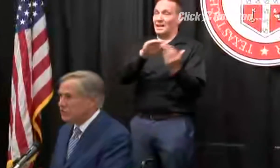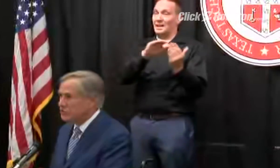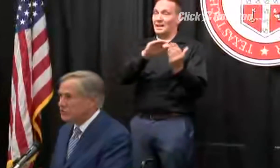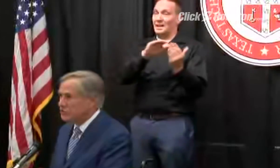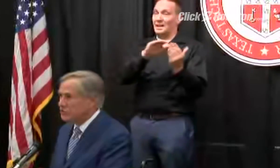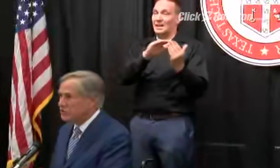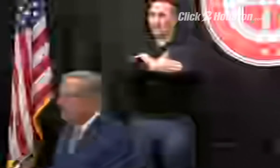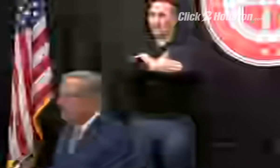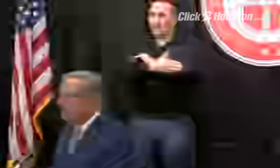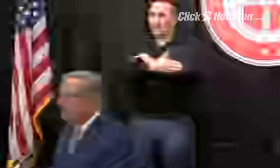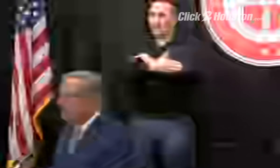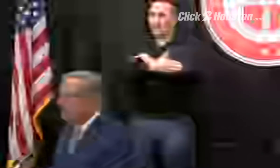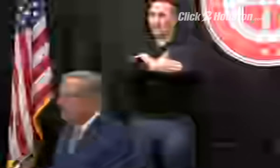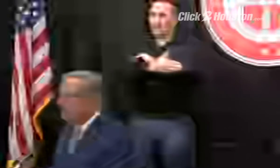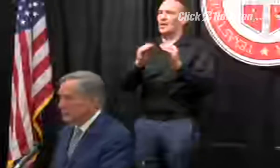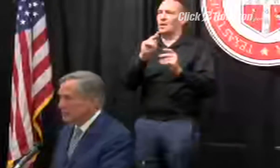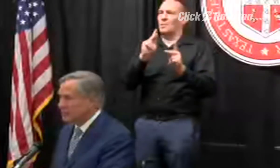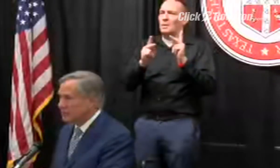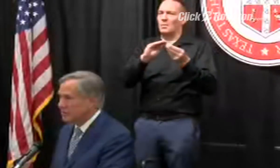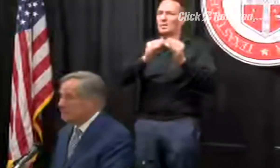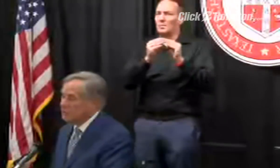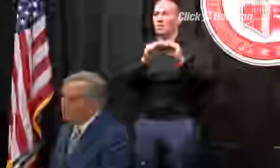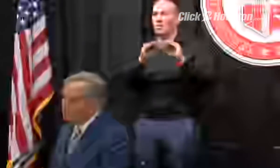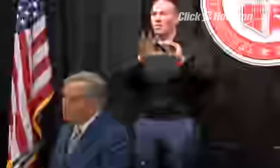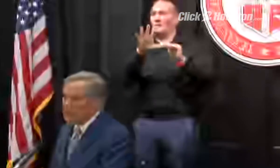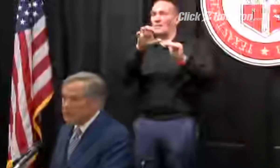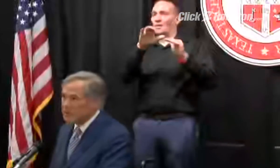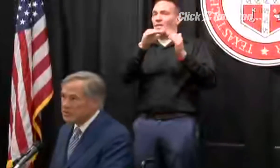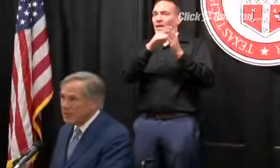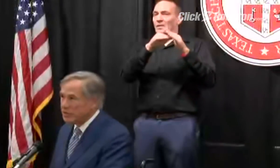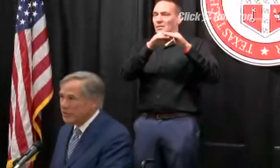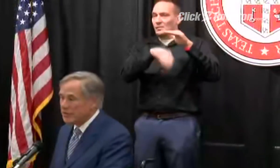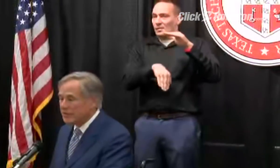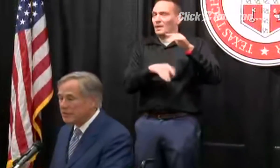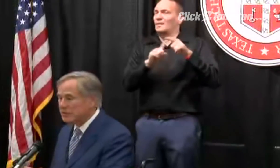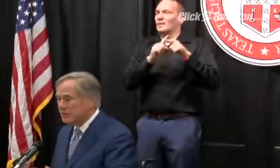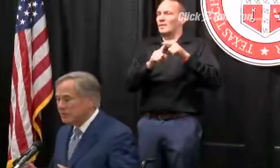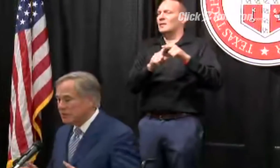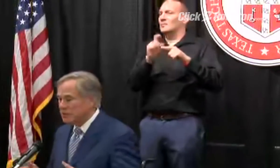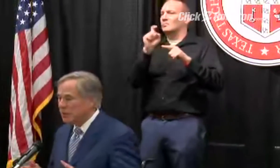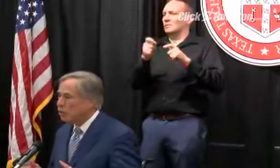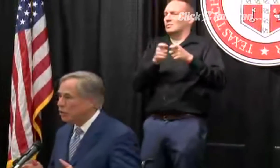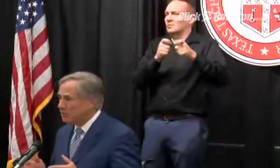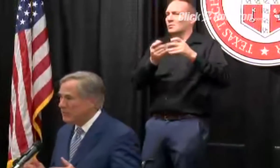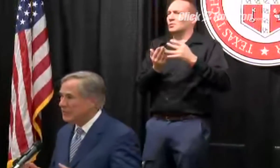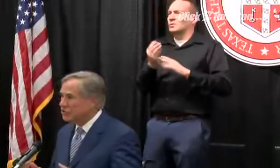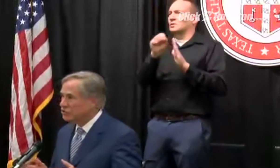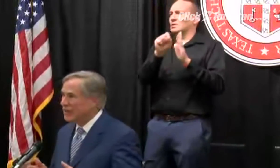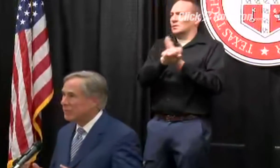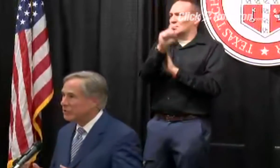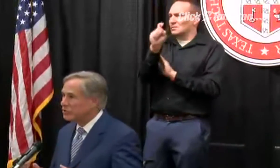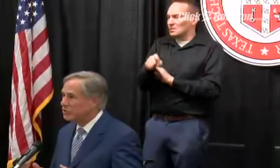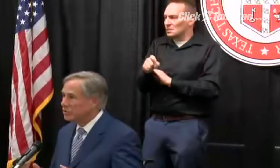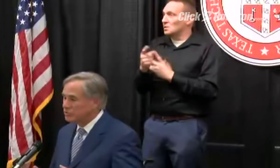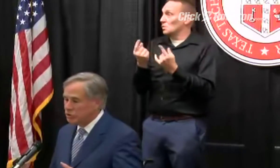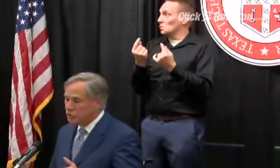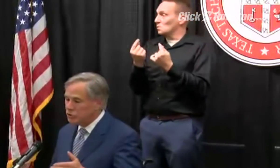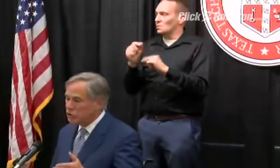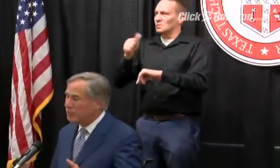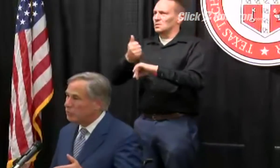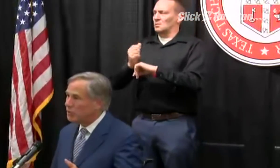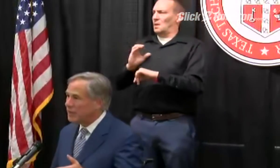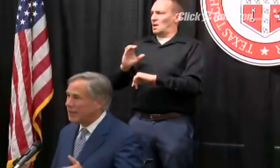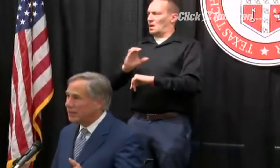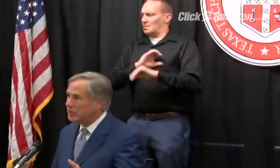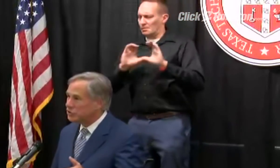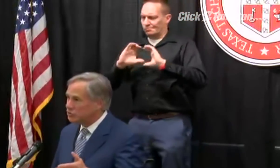the CARES Act funding for them went through the state of Texas. The way the state of Texas handled that is there were committees established to